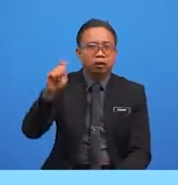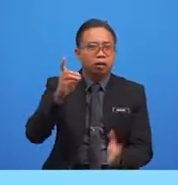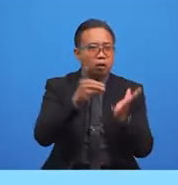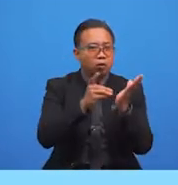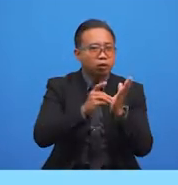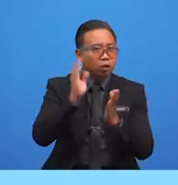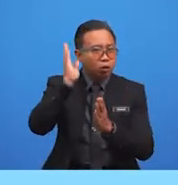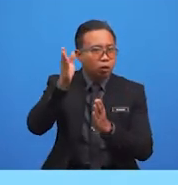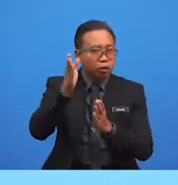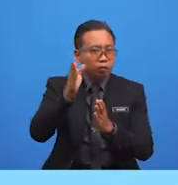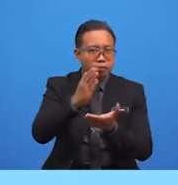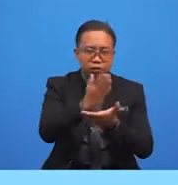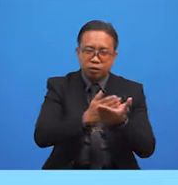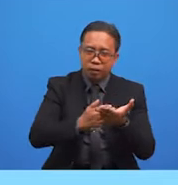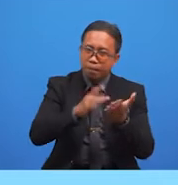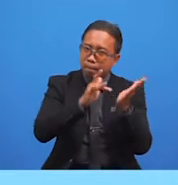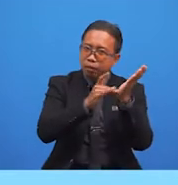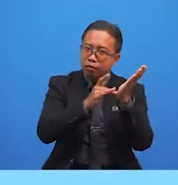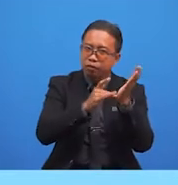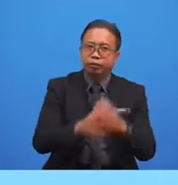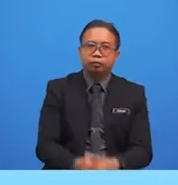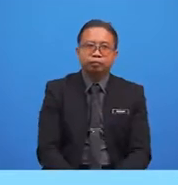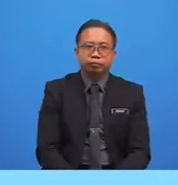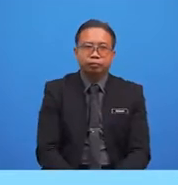the doctor will give you some medicine.